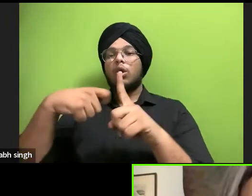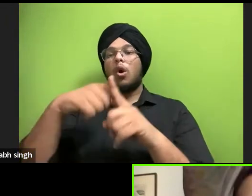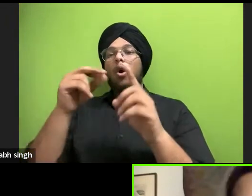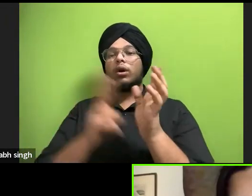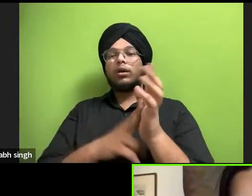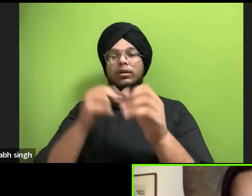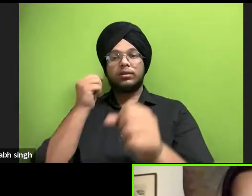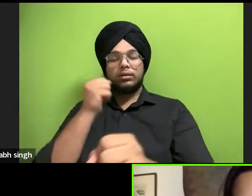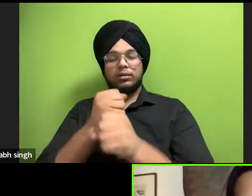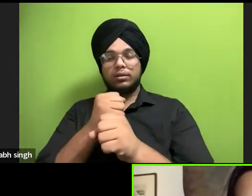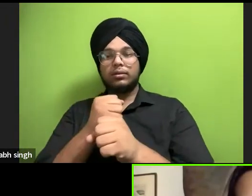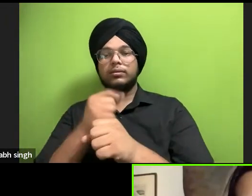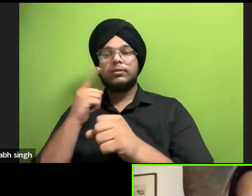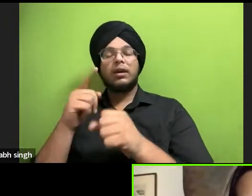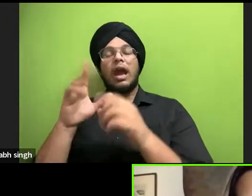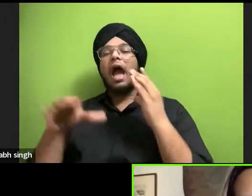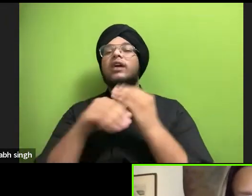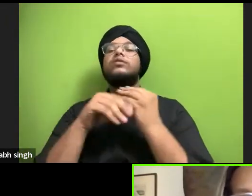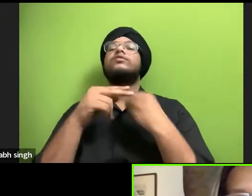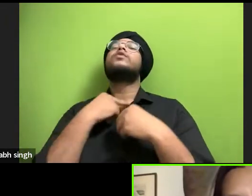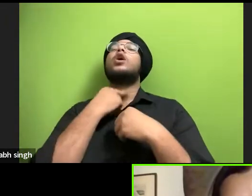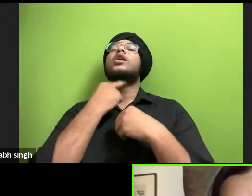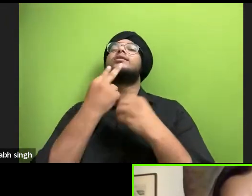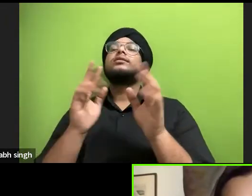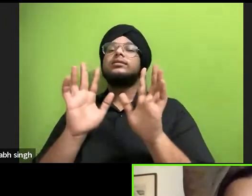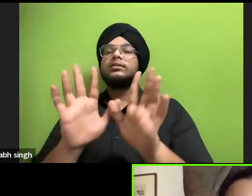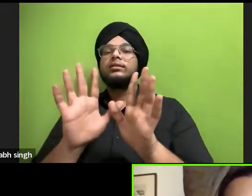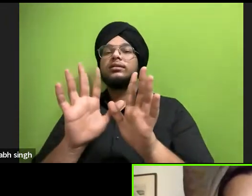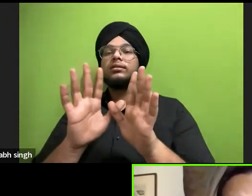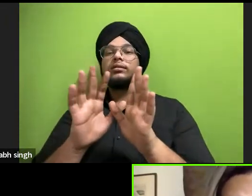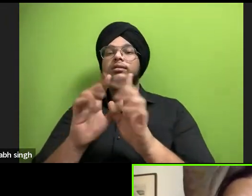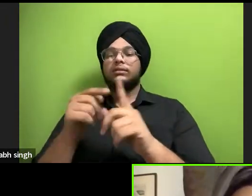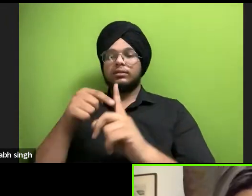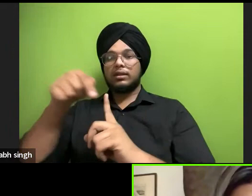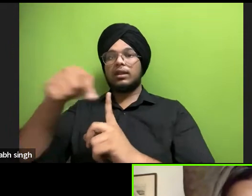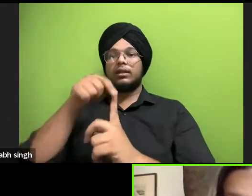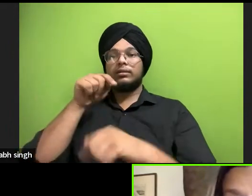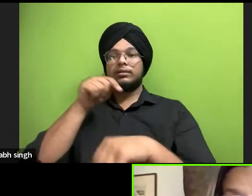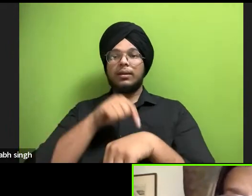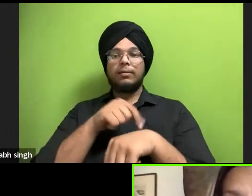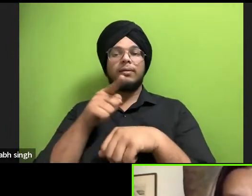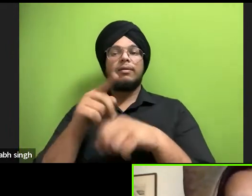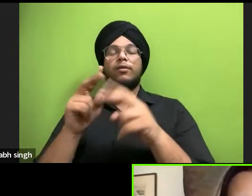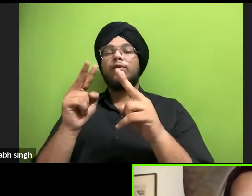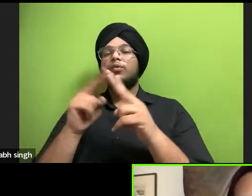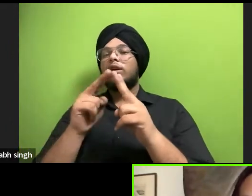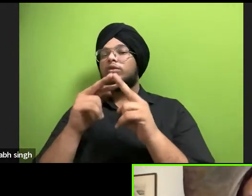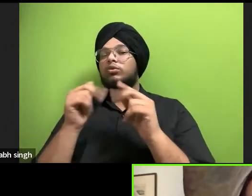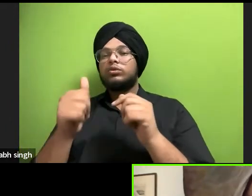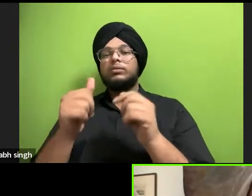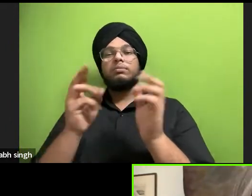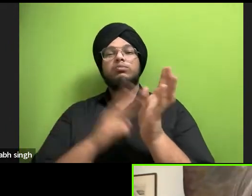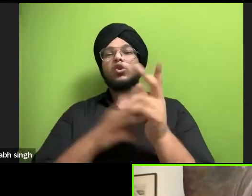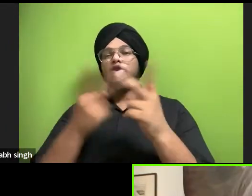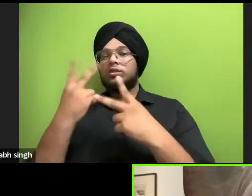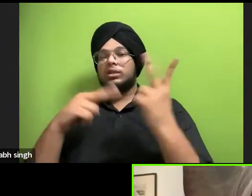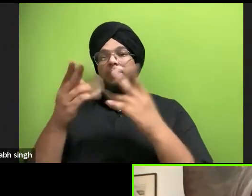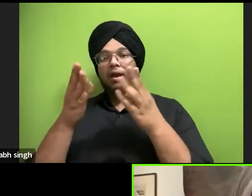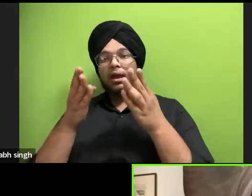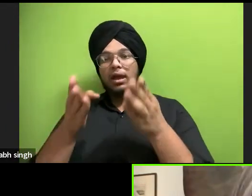we add a voice within that space. So there are very good museums here